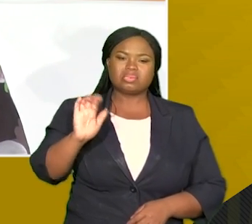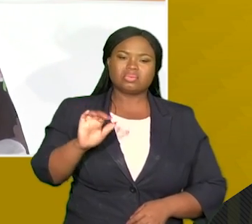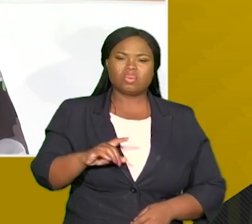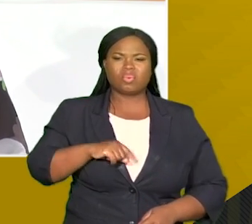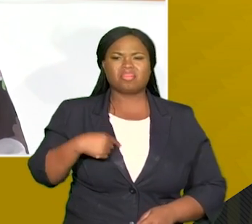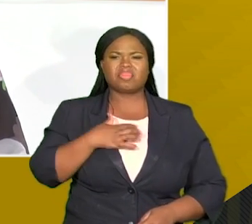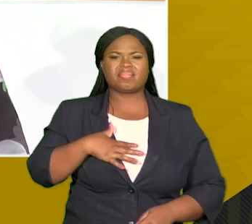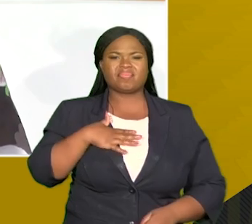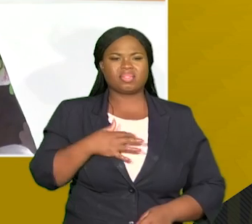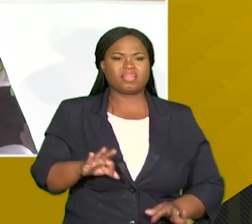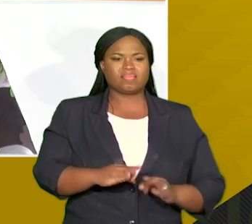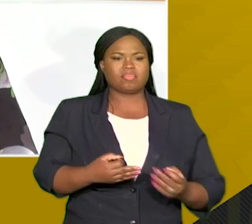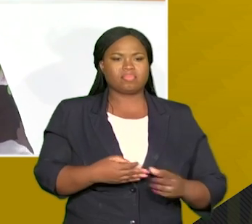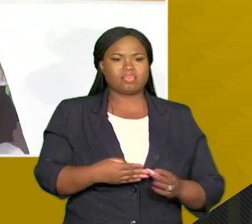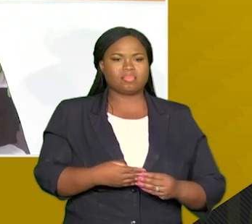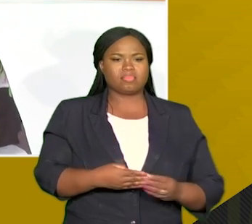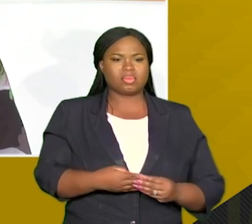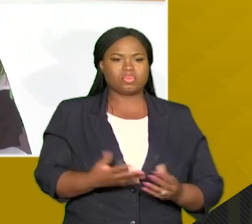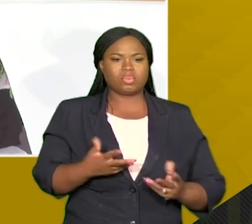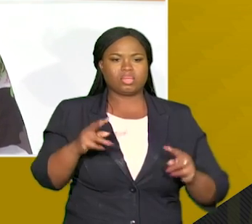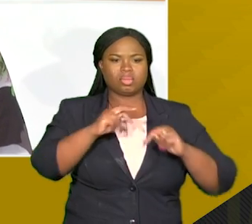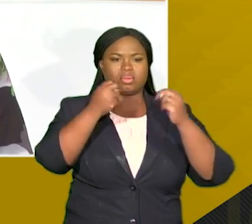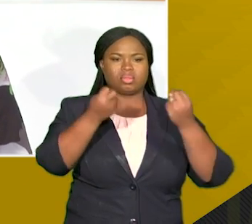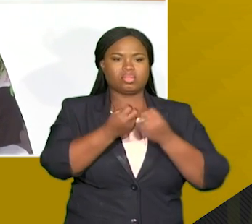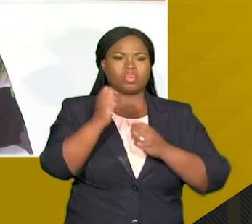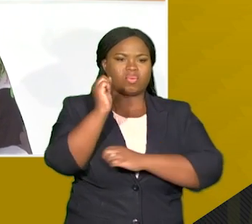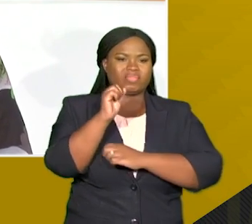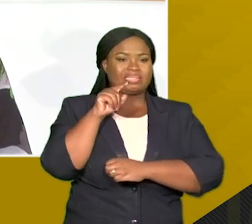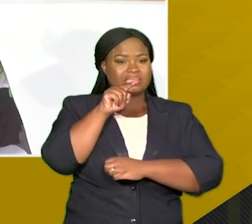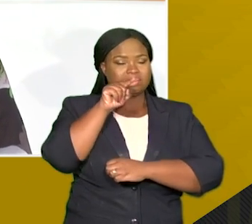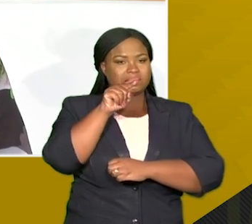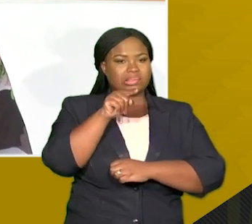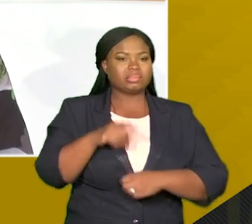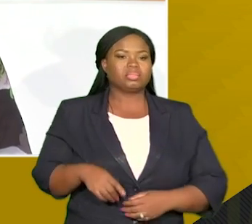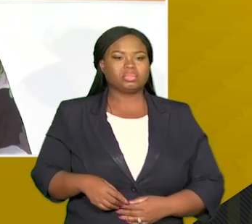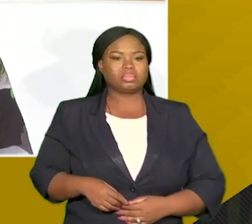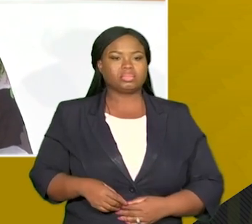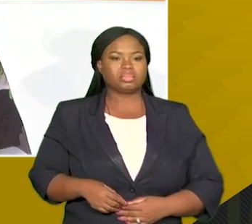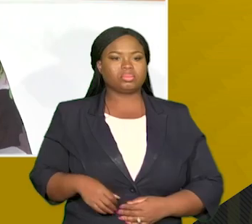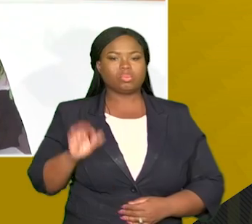I had a family member, a national office, she's the one who was actually pestering them. They